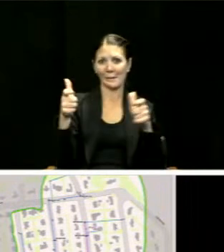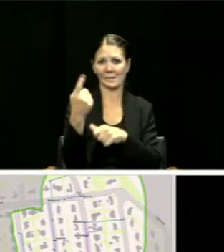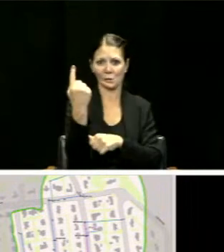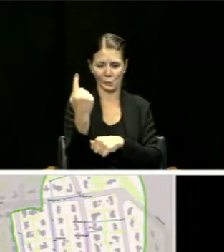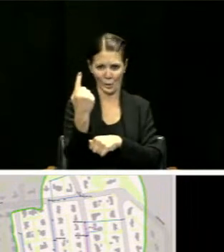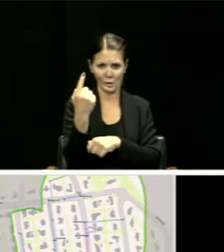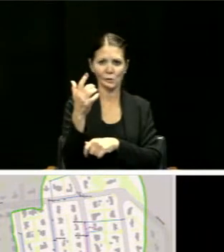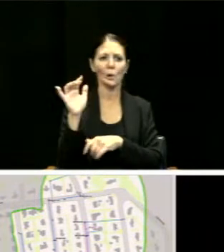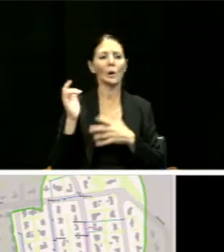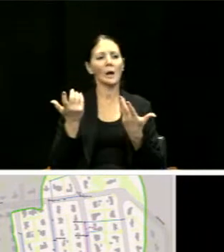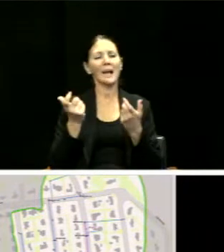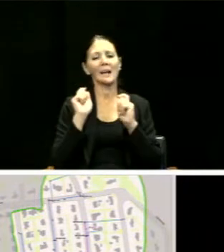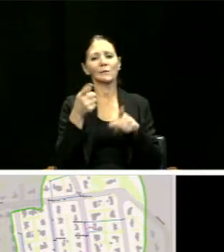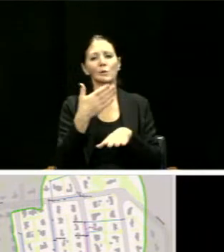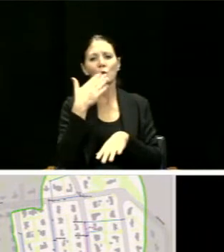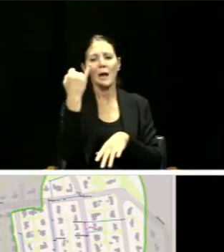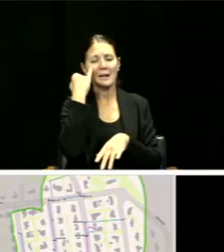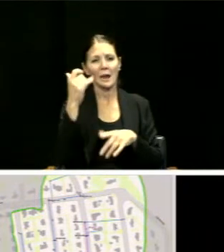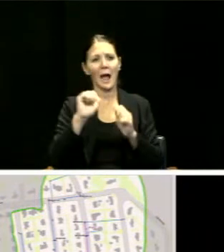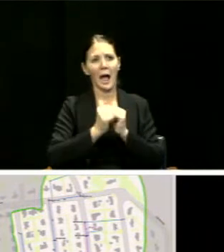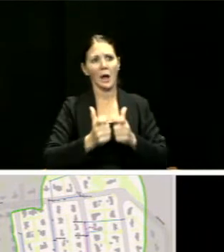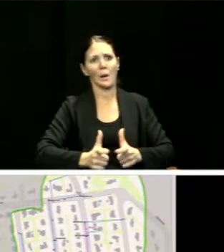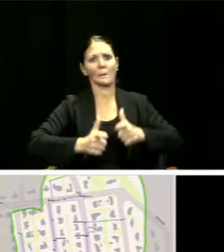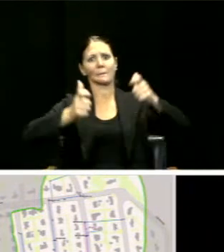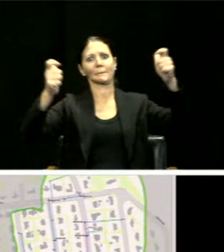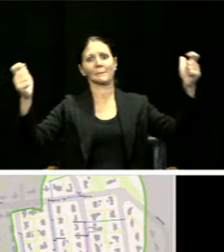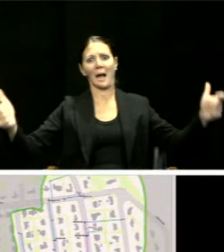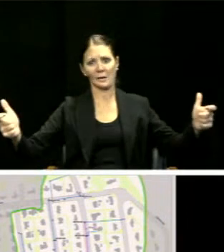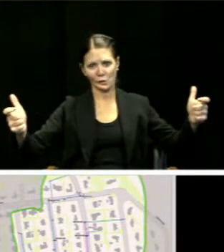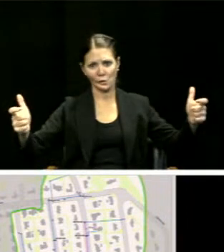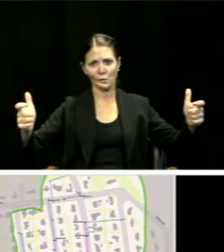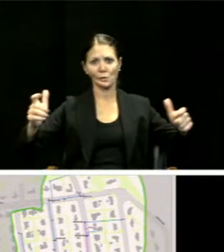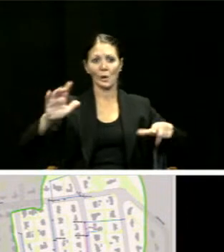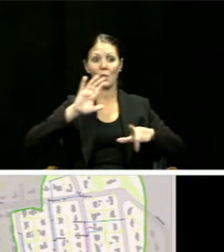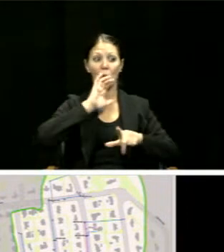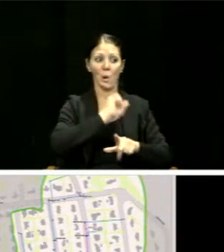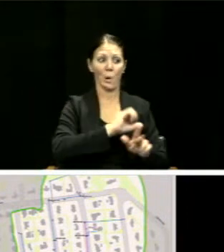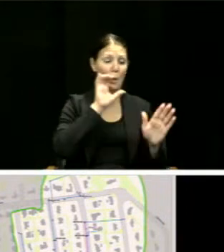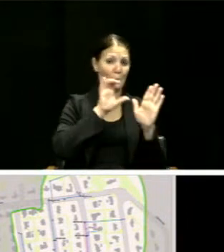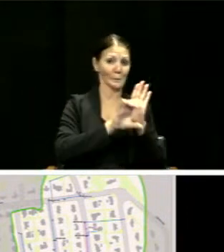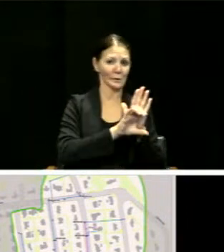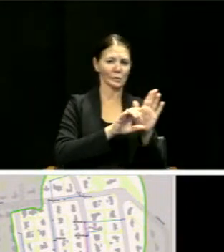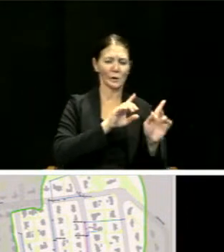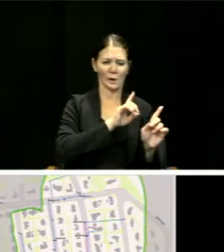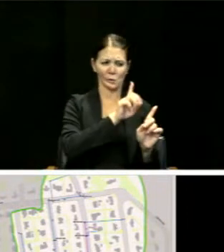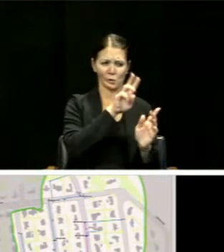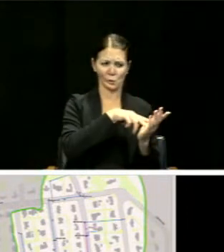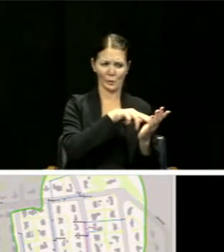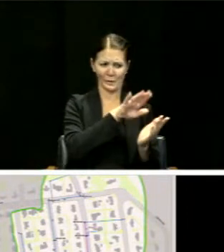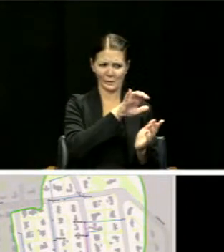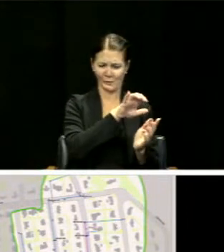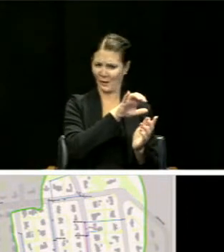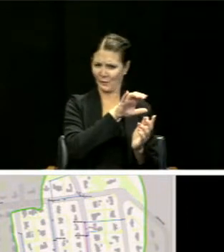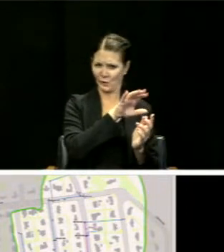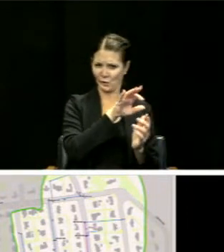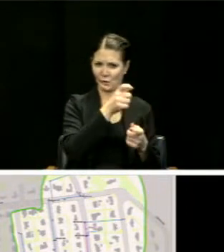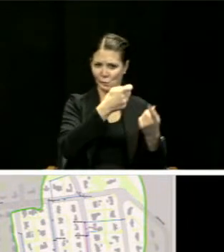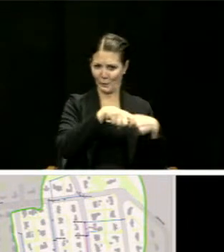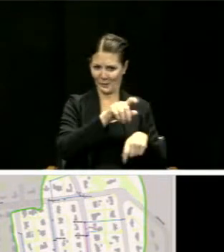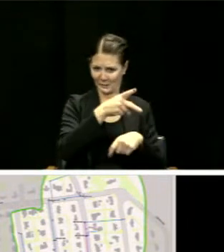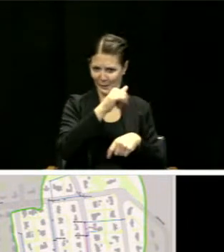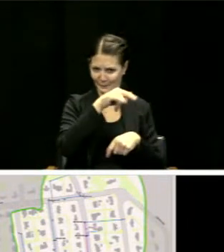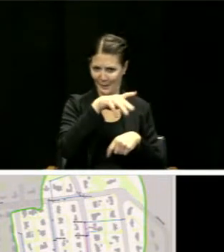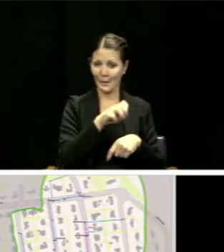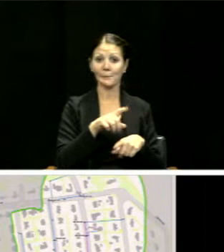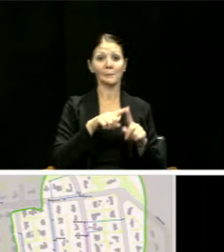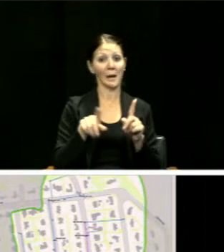you an idea of the magnitude and the amount. I mean, the previous slide had about 2,500 linear feet of pipe replacement, but